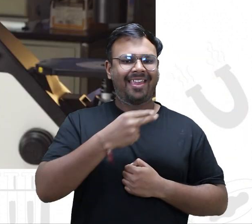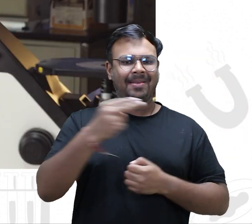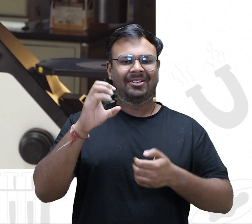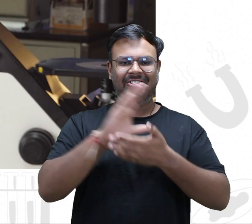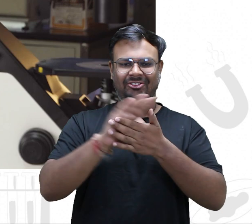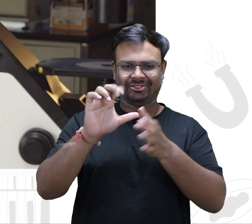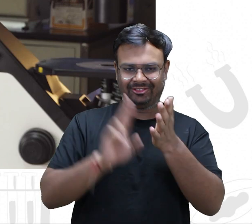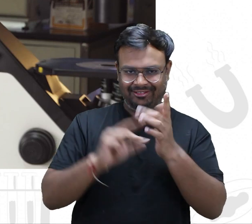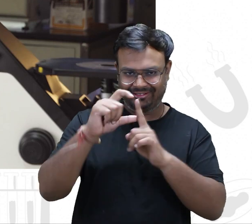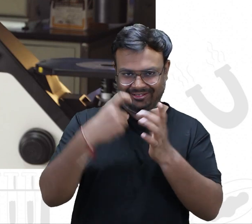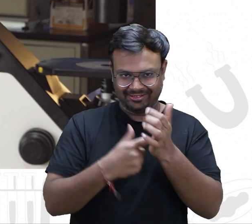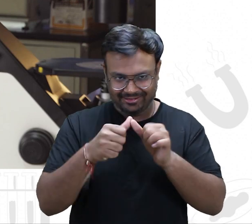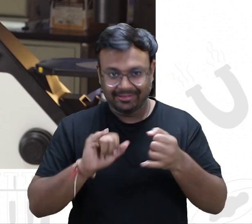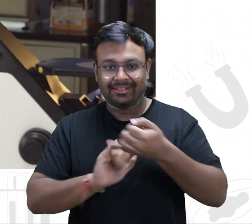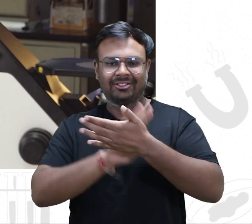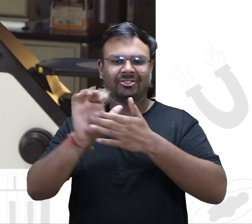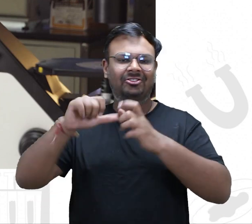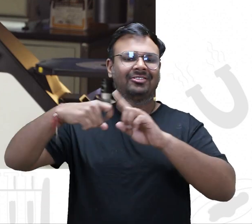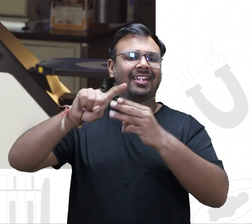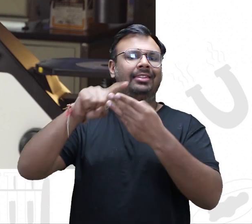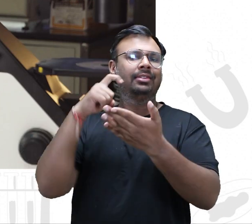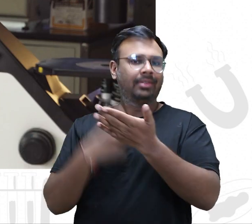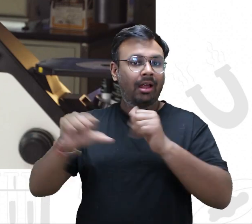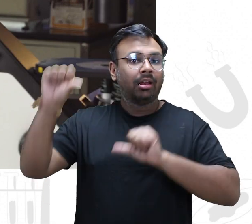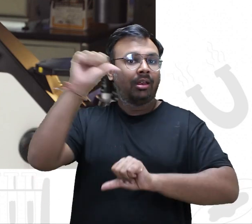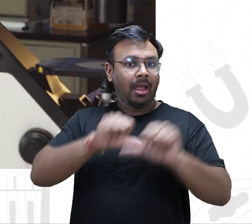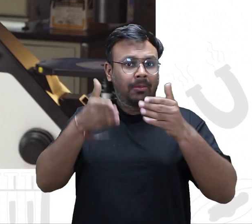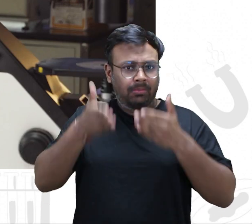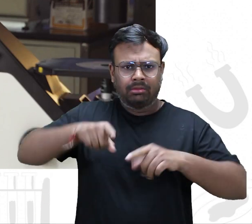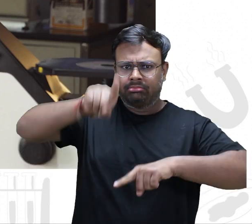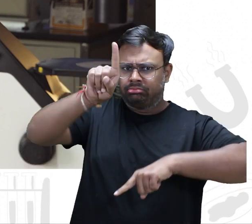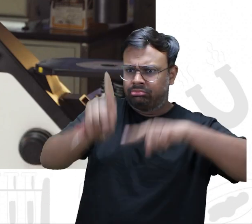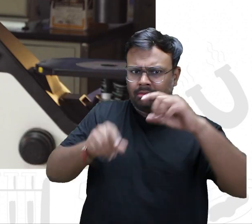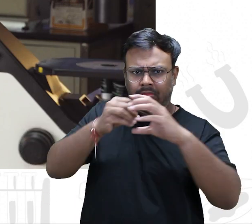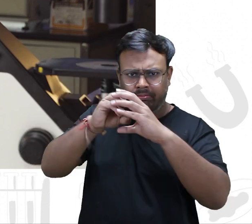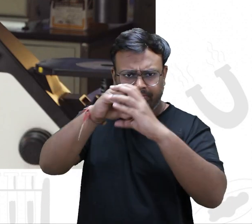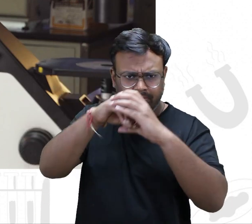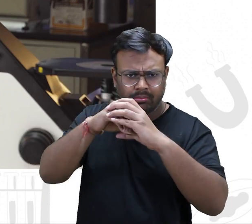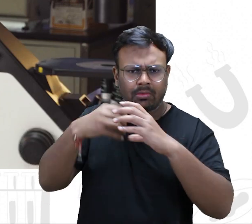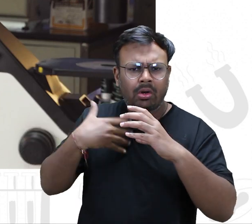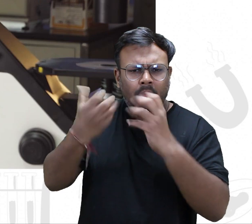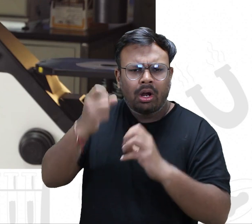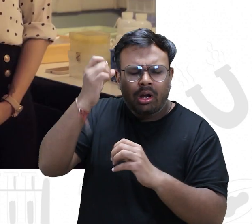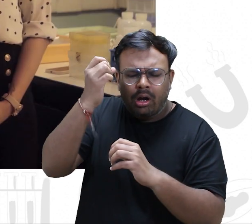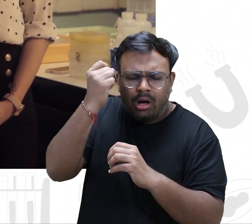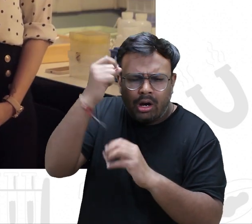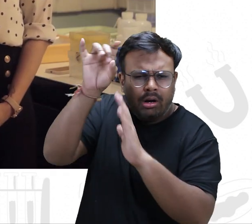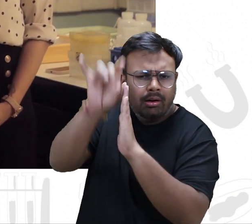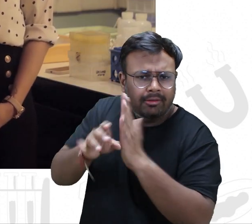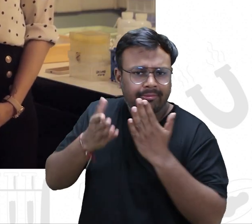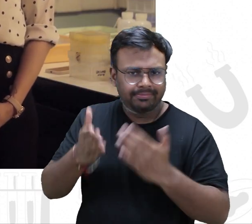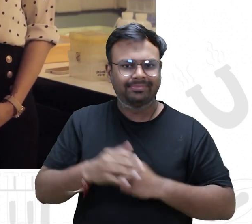I am Chandra Shekars. In our lab, we are trying to understand the diverse molecular mechanisms underpinning this process.